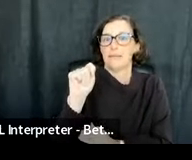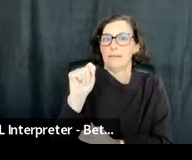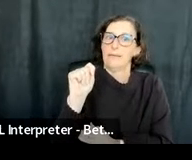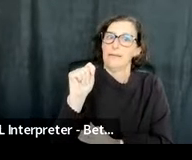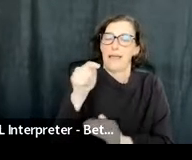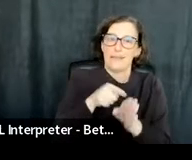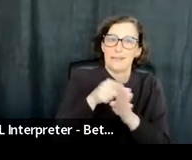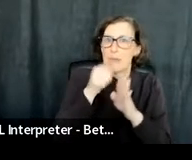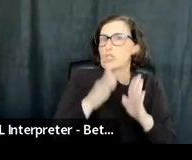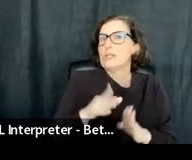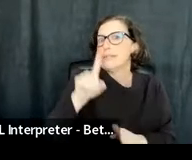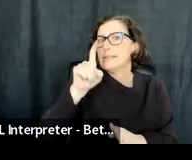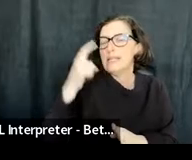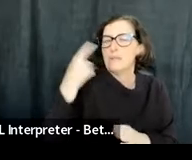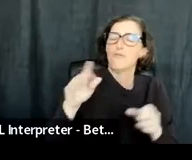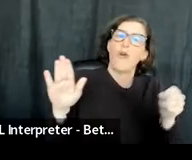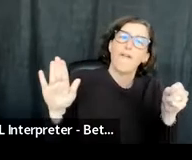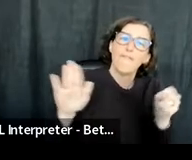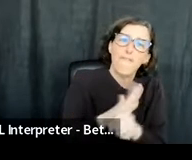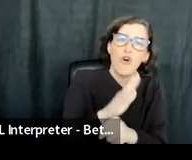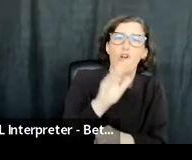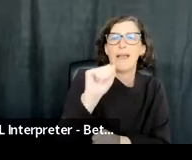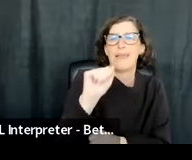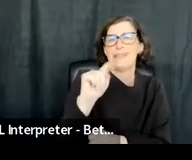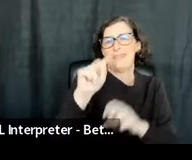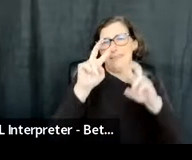do a full AT assessment.